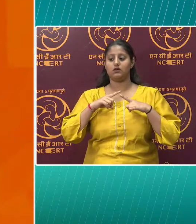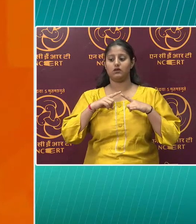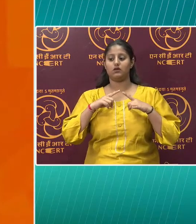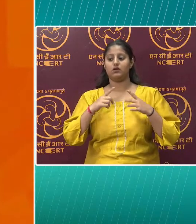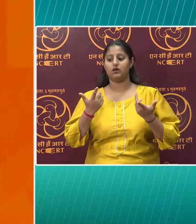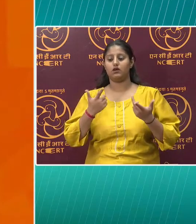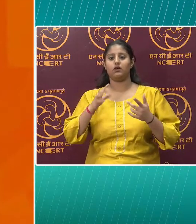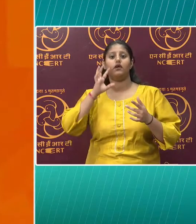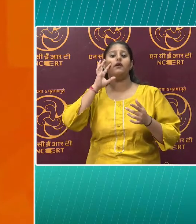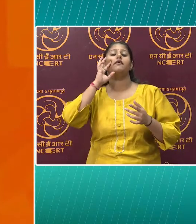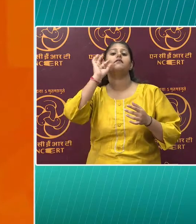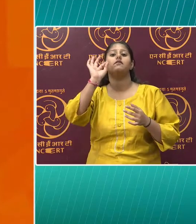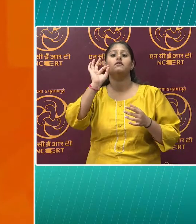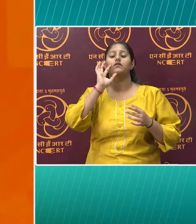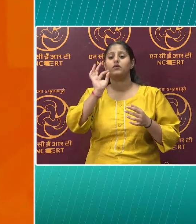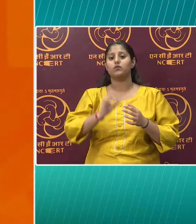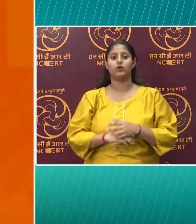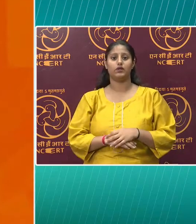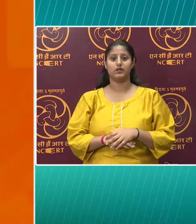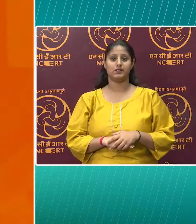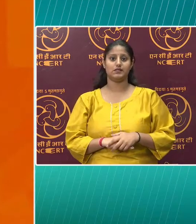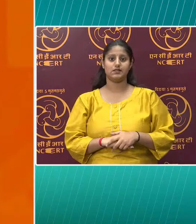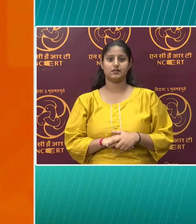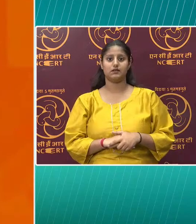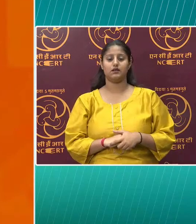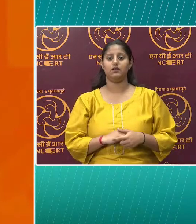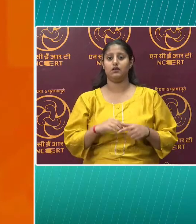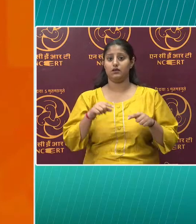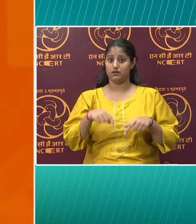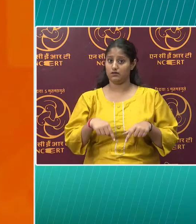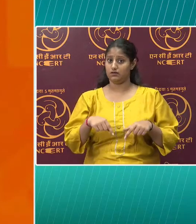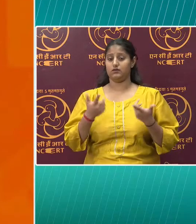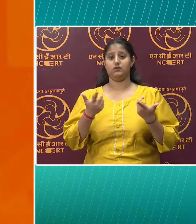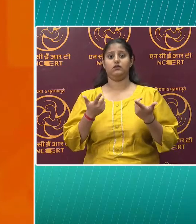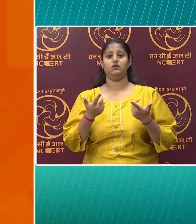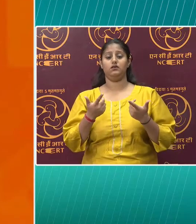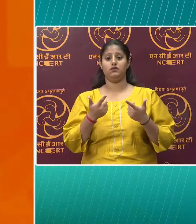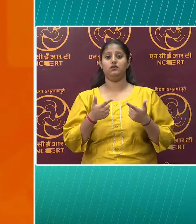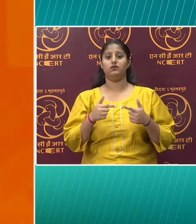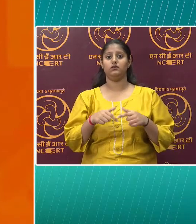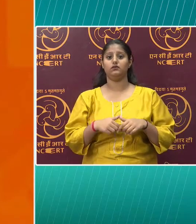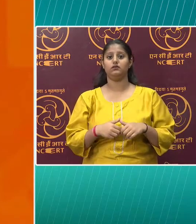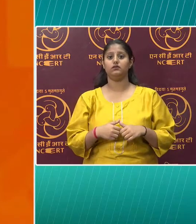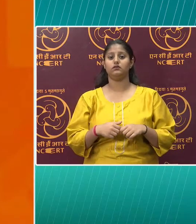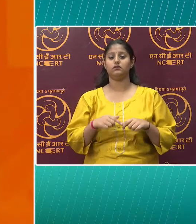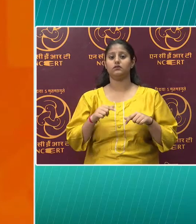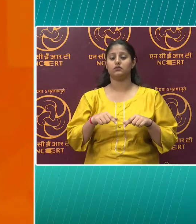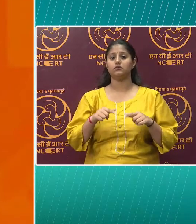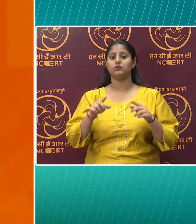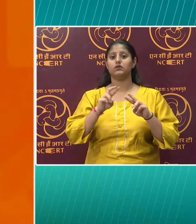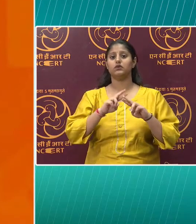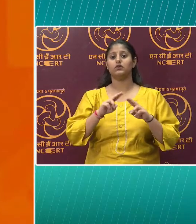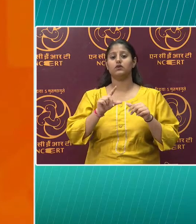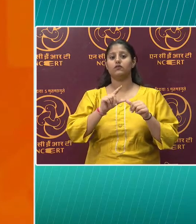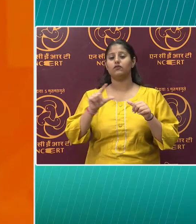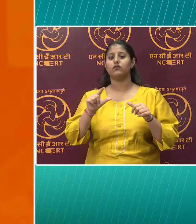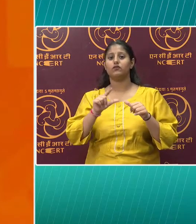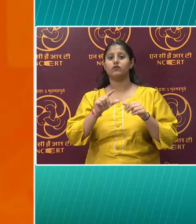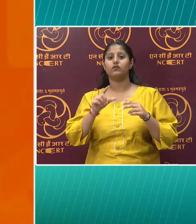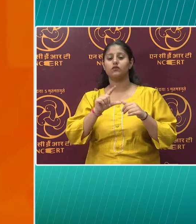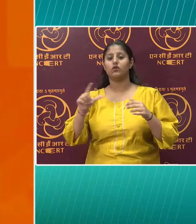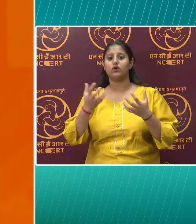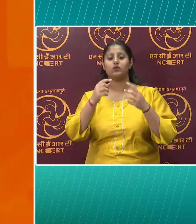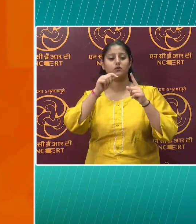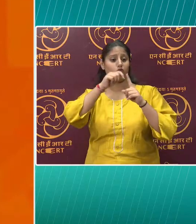the importance of it. And this is where we have to uh, bring in all kinds of